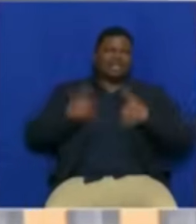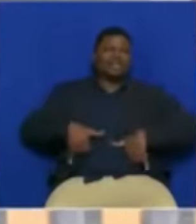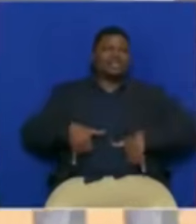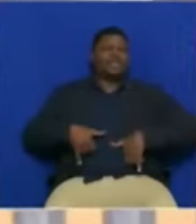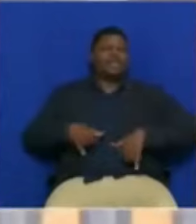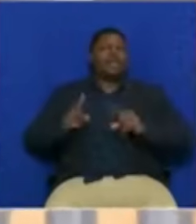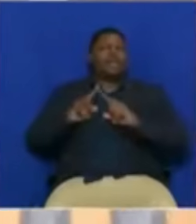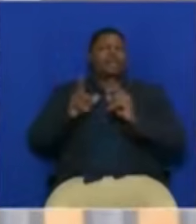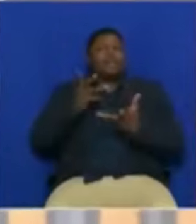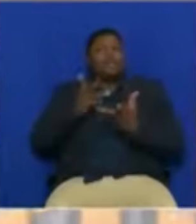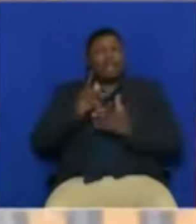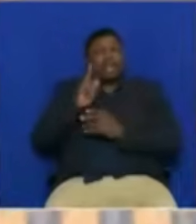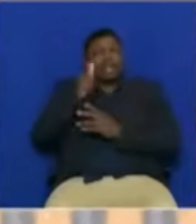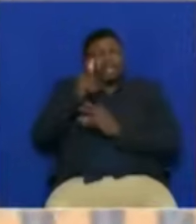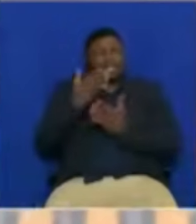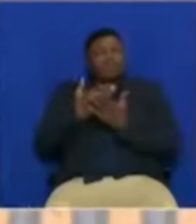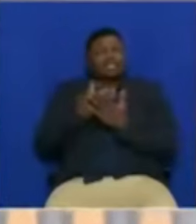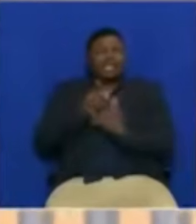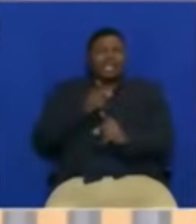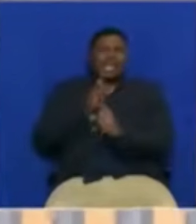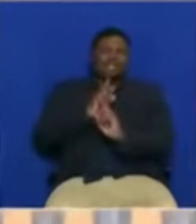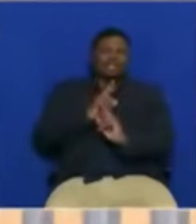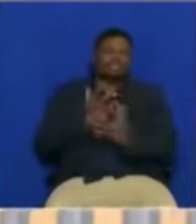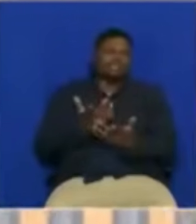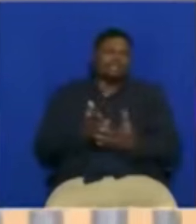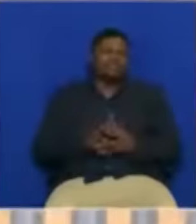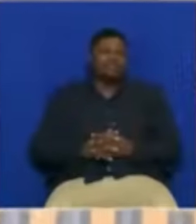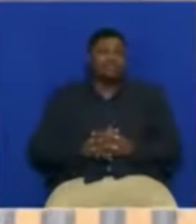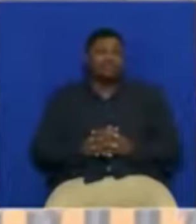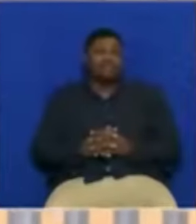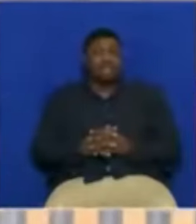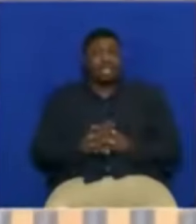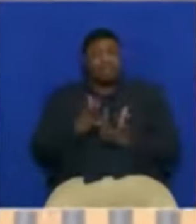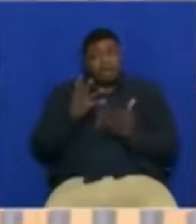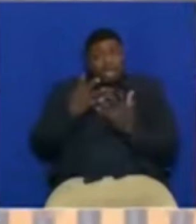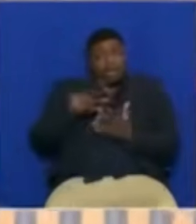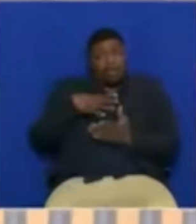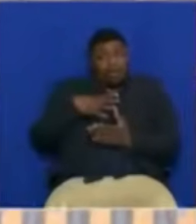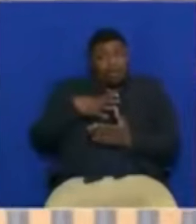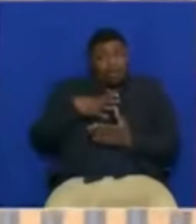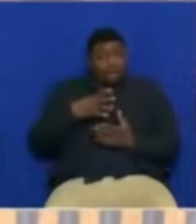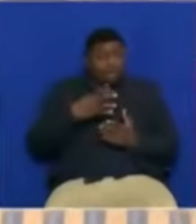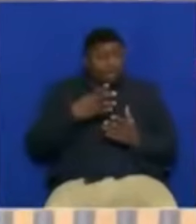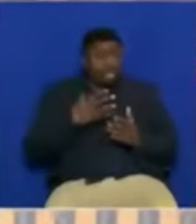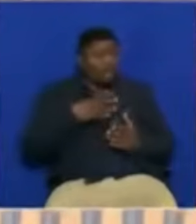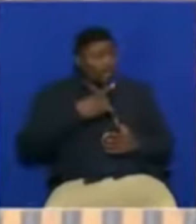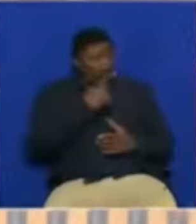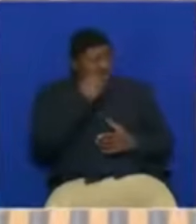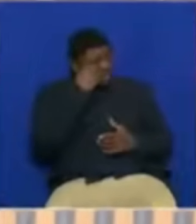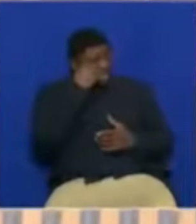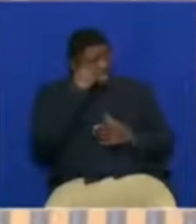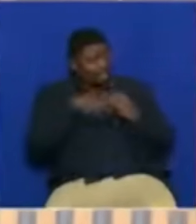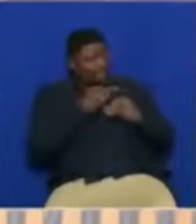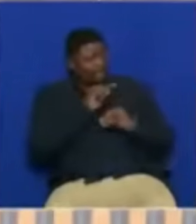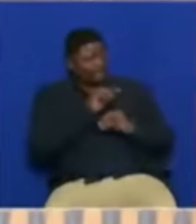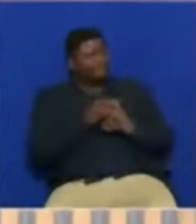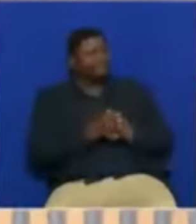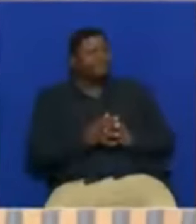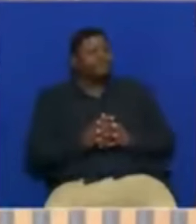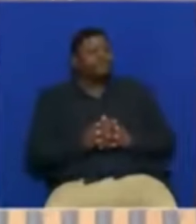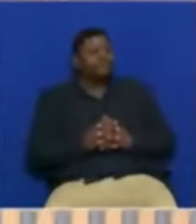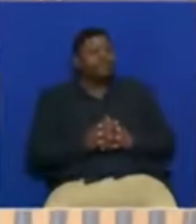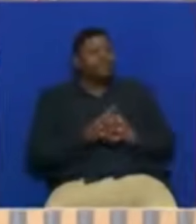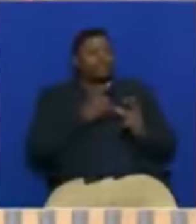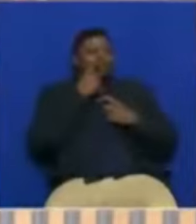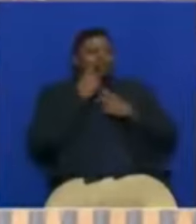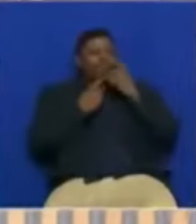think about this before lunch. It seems like what you have done, the complaint in the docket is Kumalo